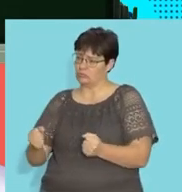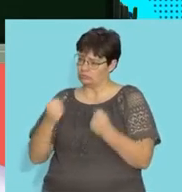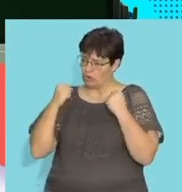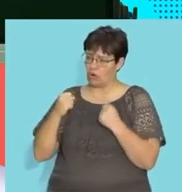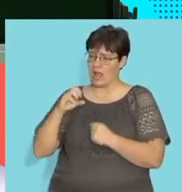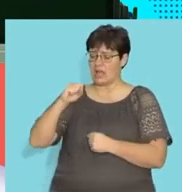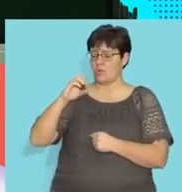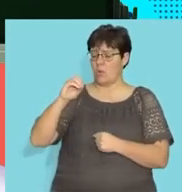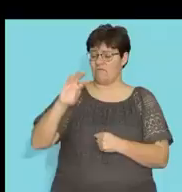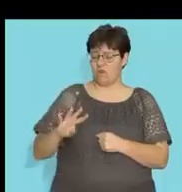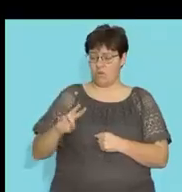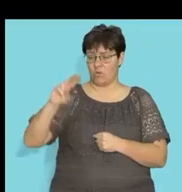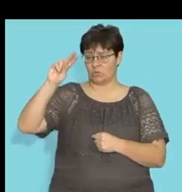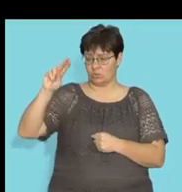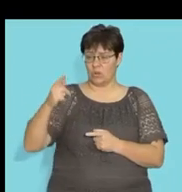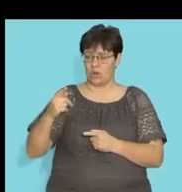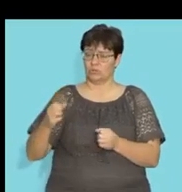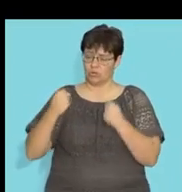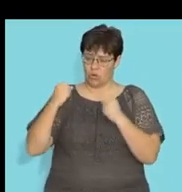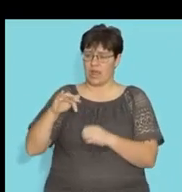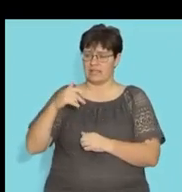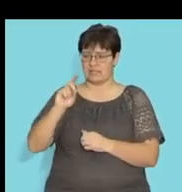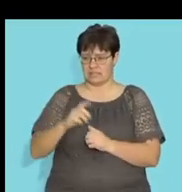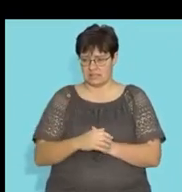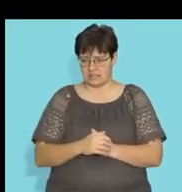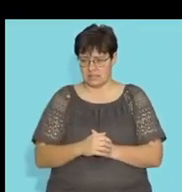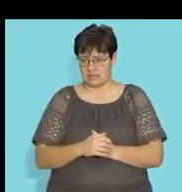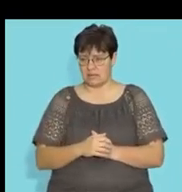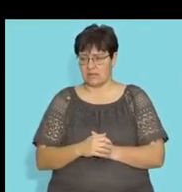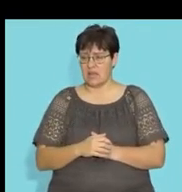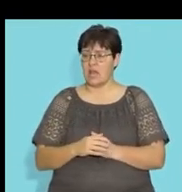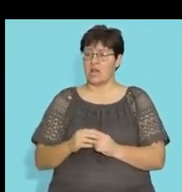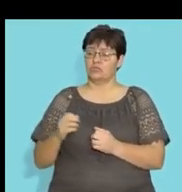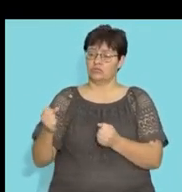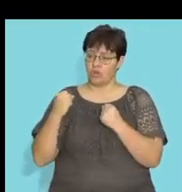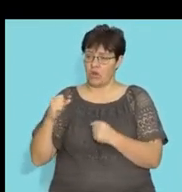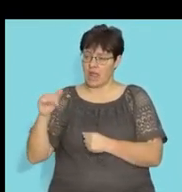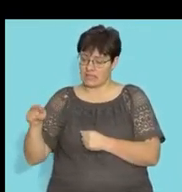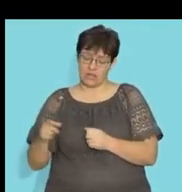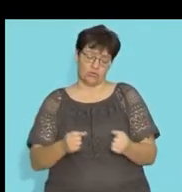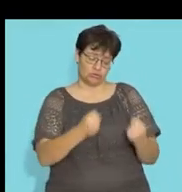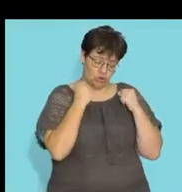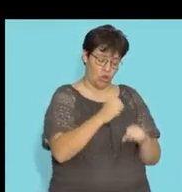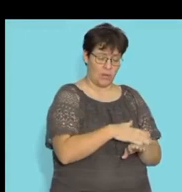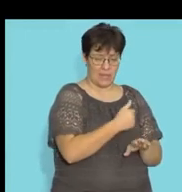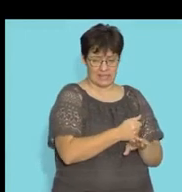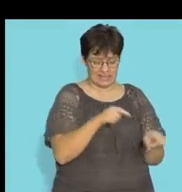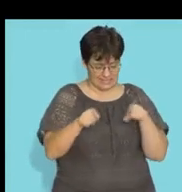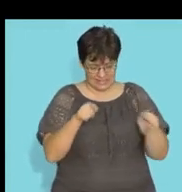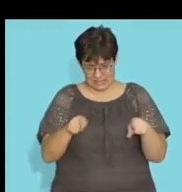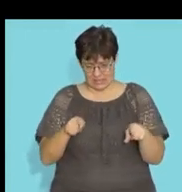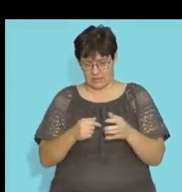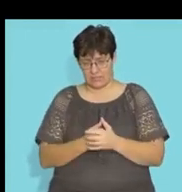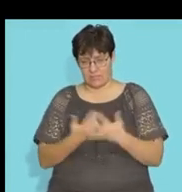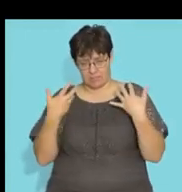acid. So what we have in this case is we have a strong acid and a strong base that actually